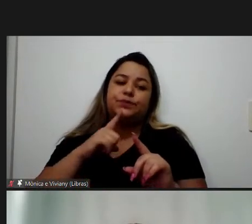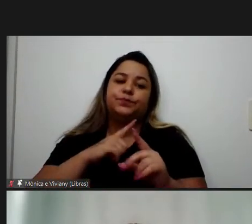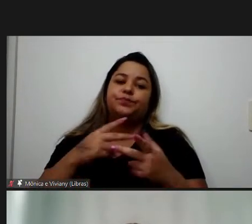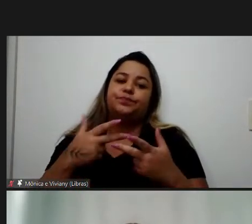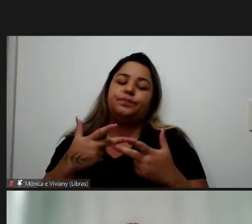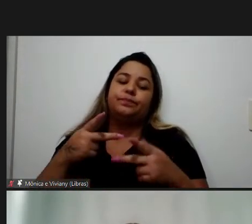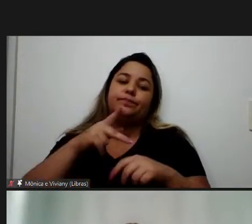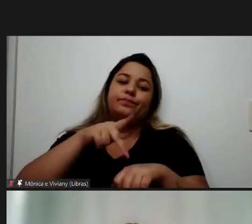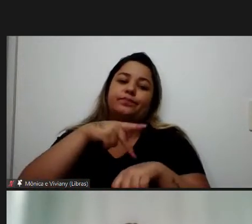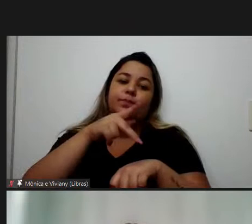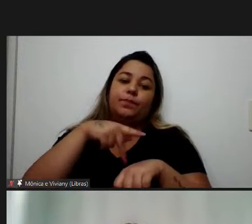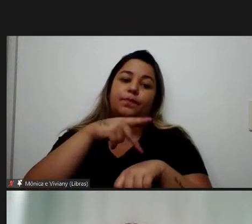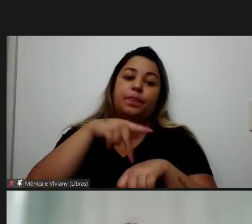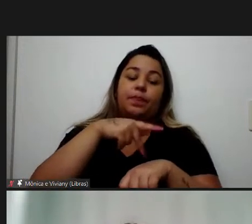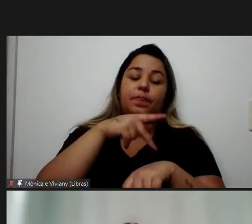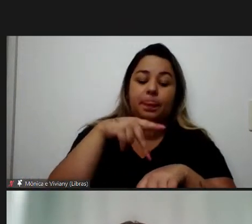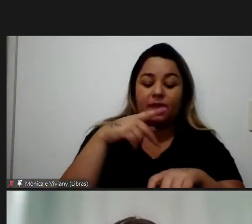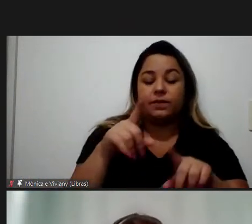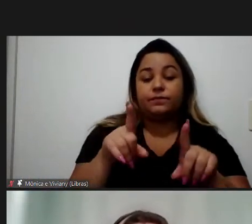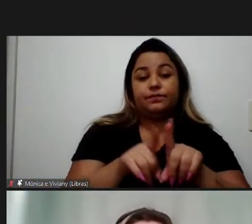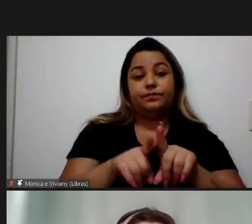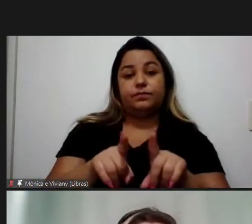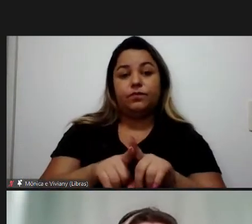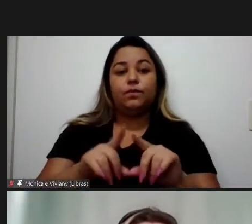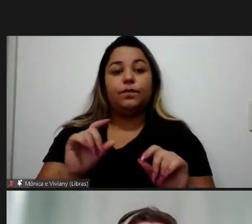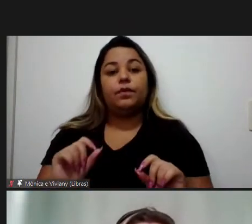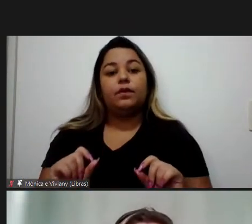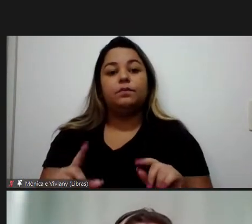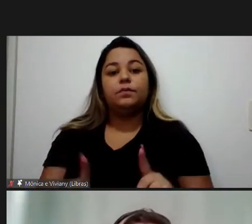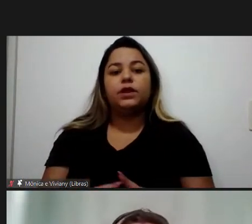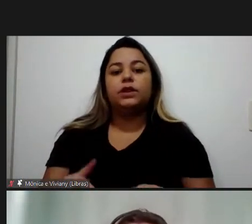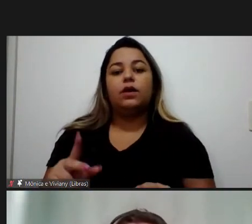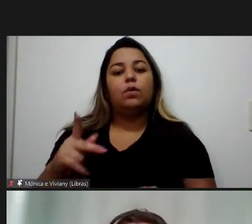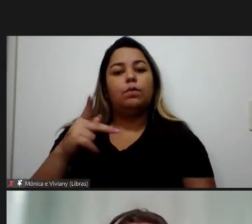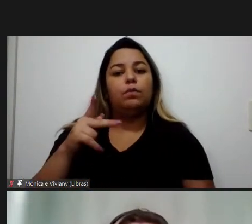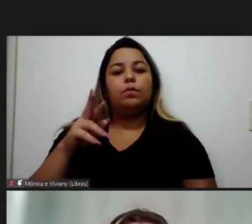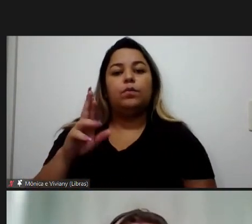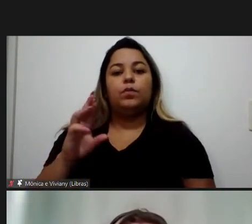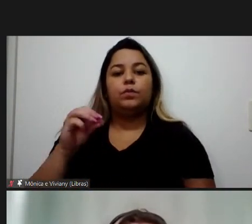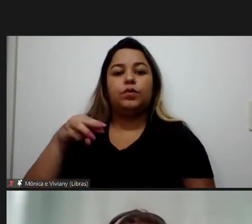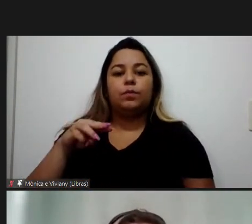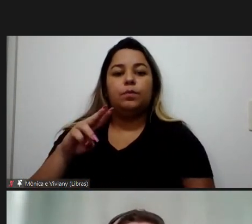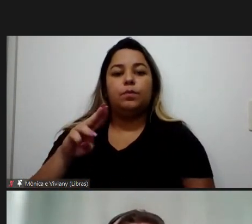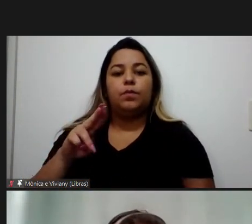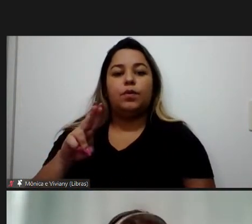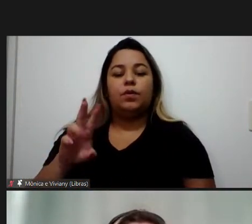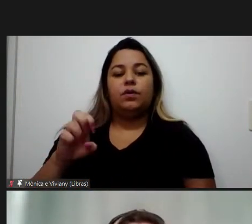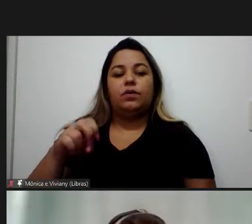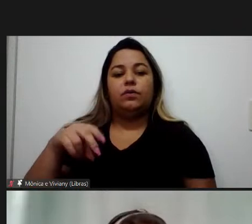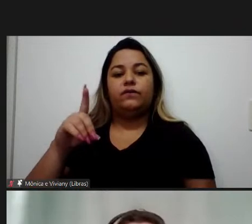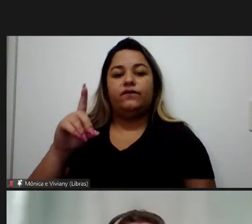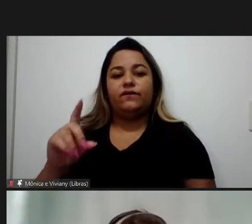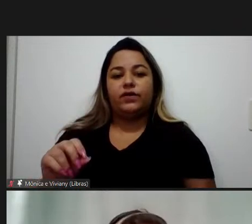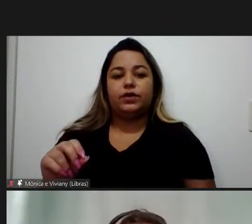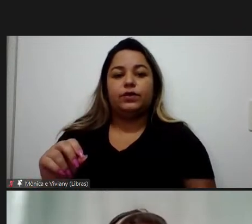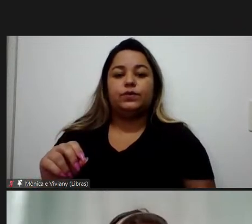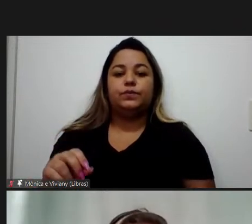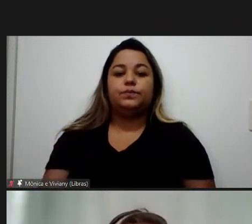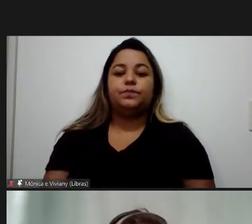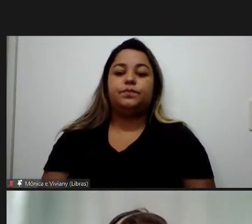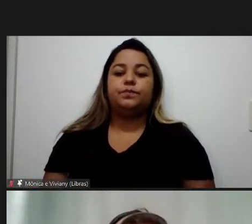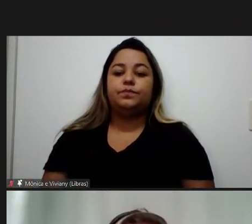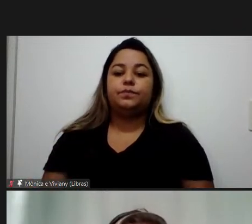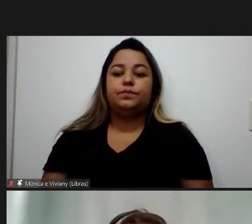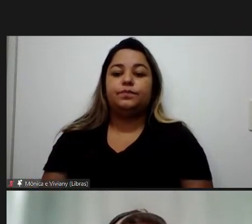this service to all children. That's good. Iron, folic acid supplementation, and